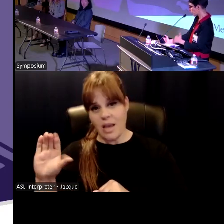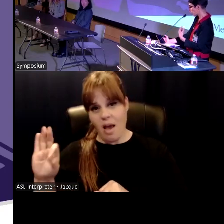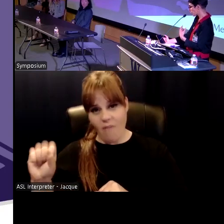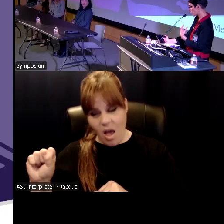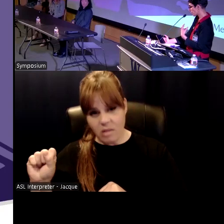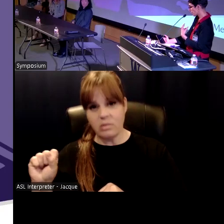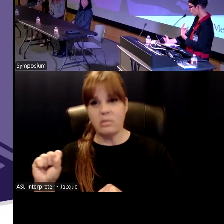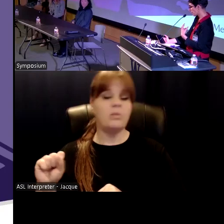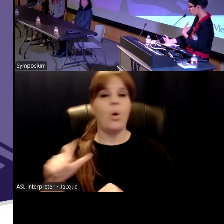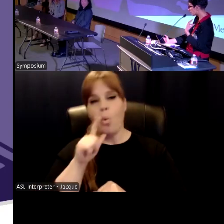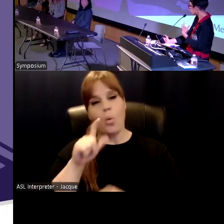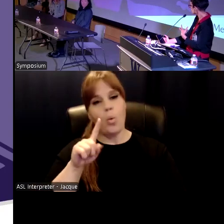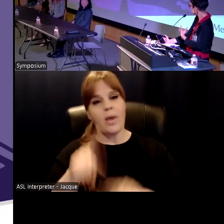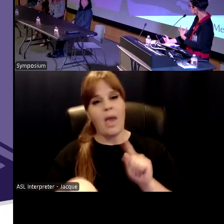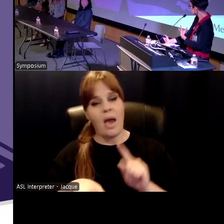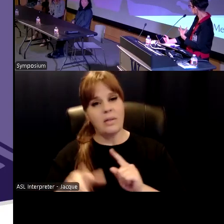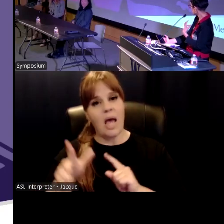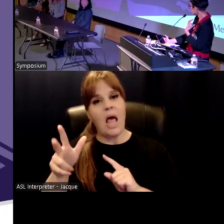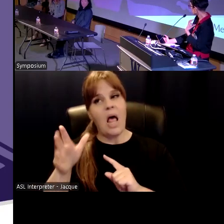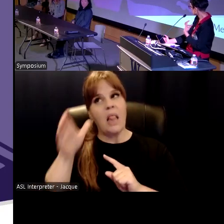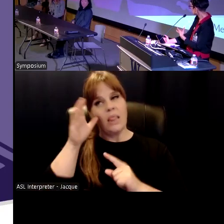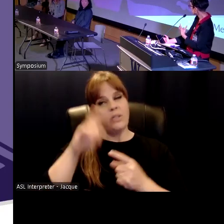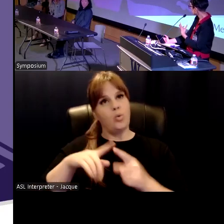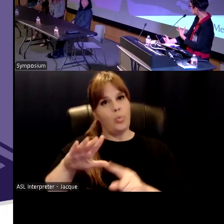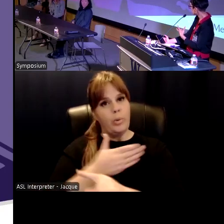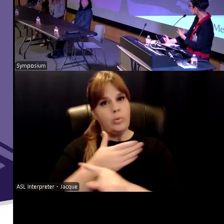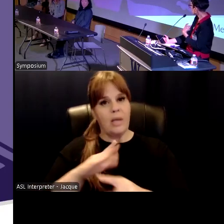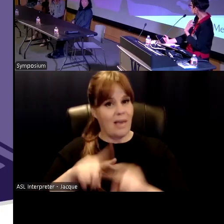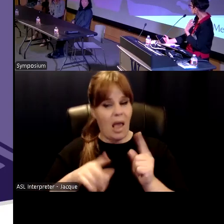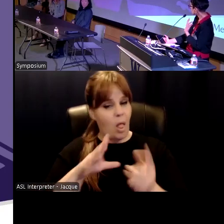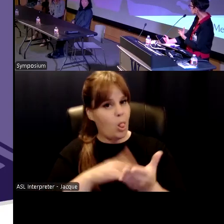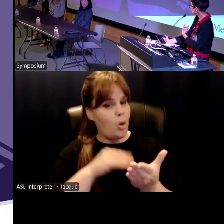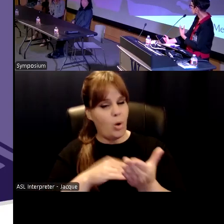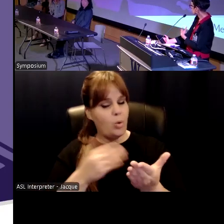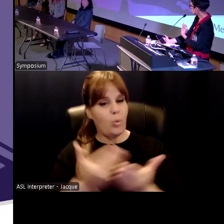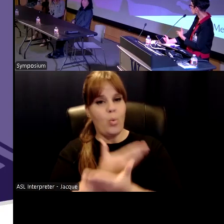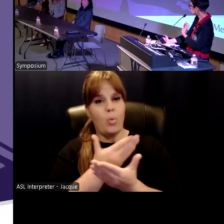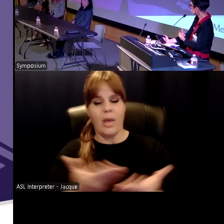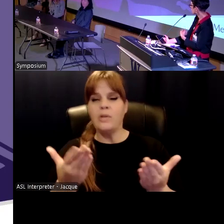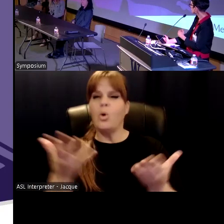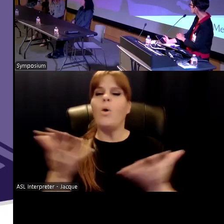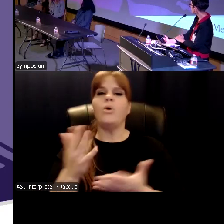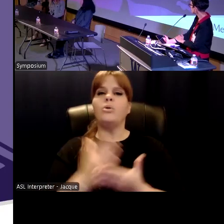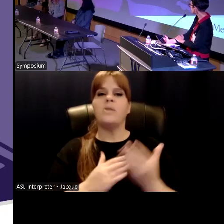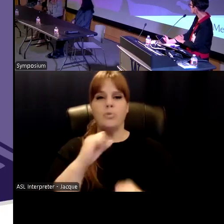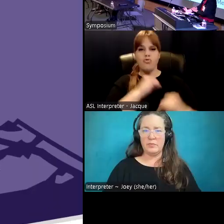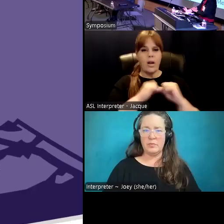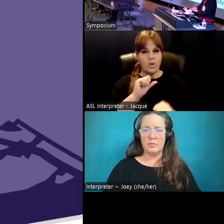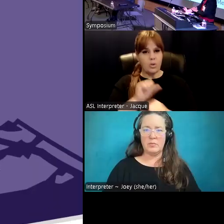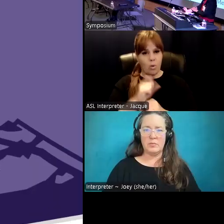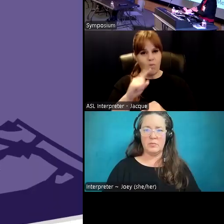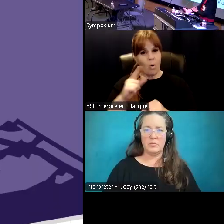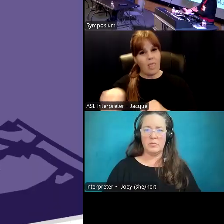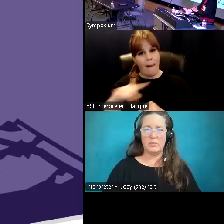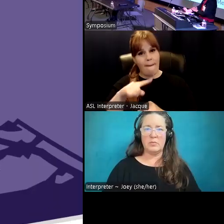who cannot listen to music or cannot learn new things? What are some of the strategies that work for them?